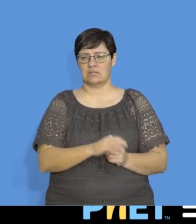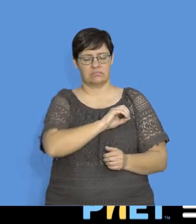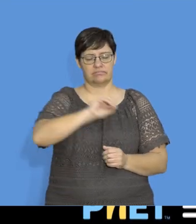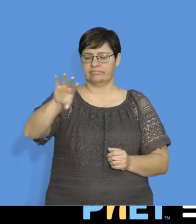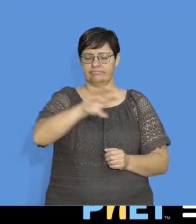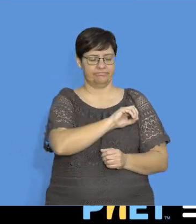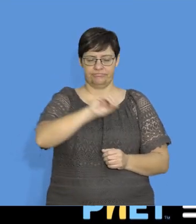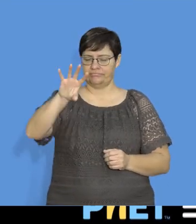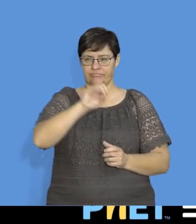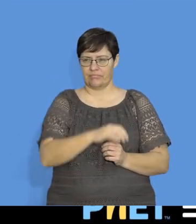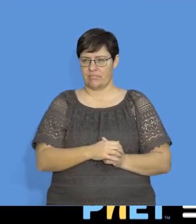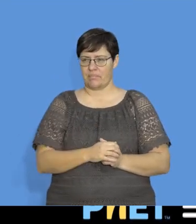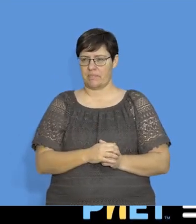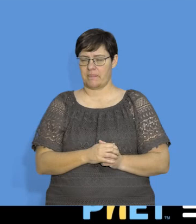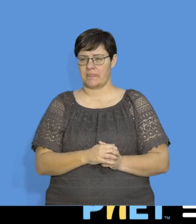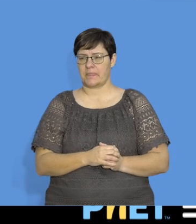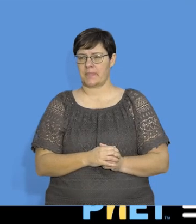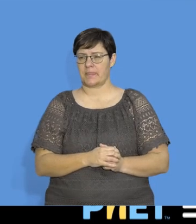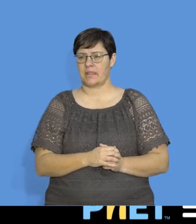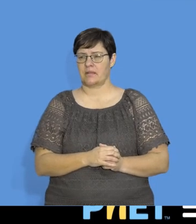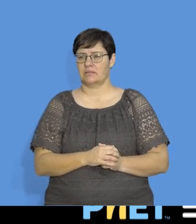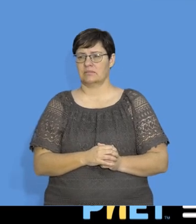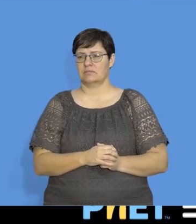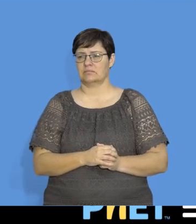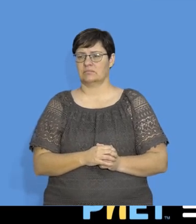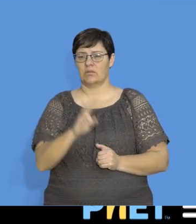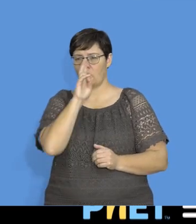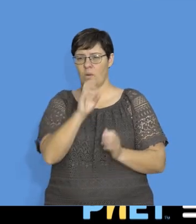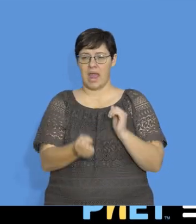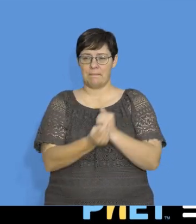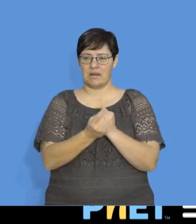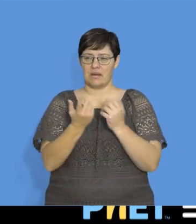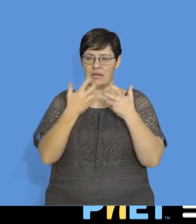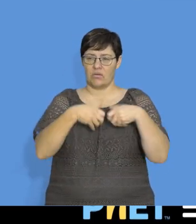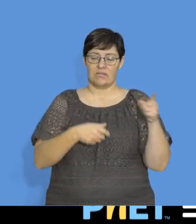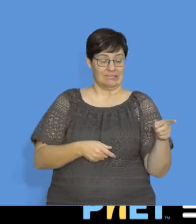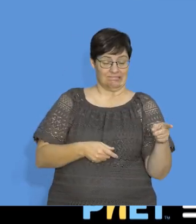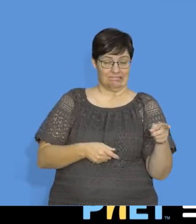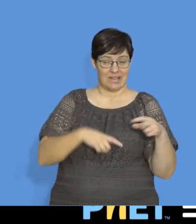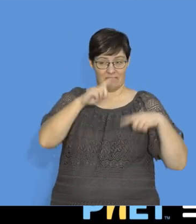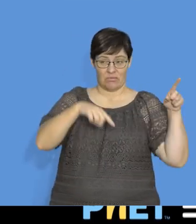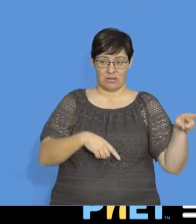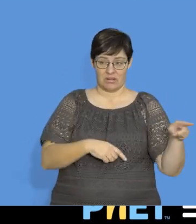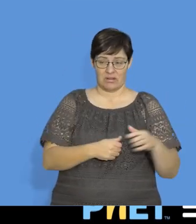them on a Cartesian plane. Okay, look at what is happening to the correlation coefficient